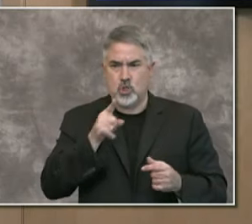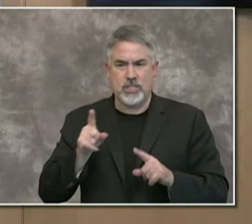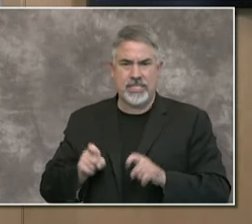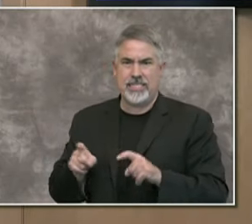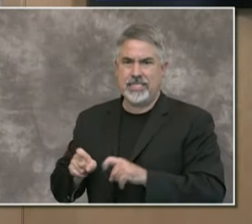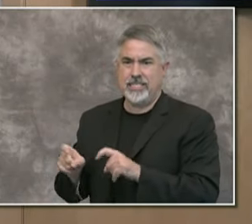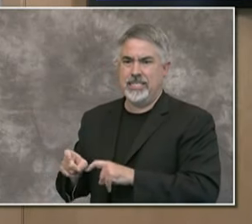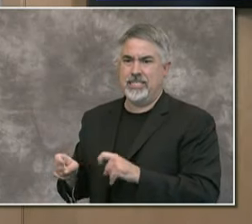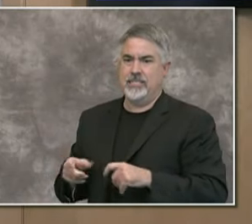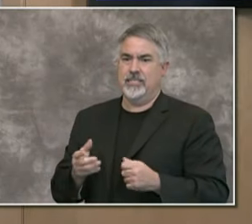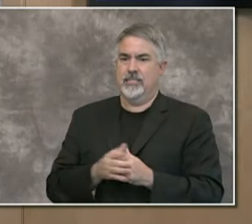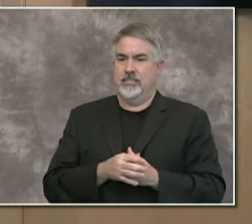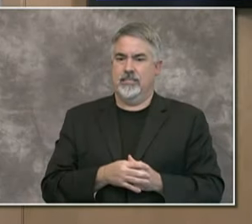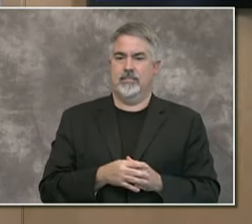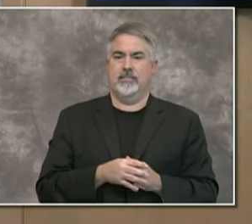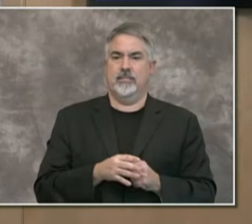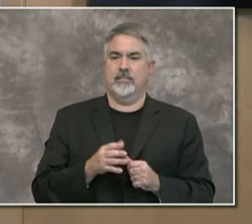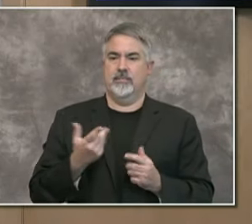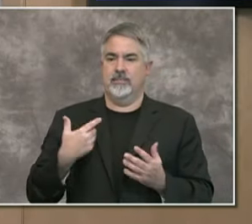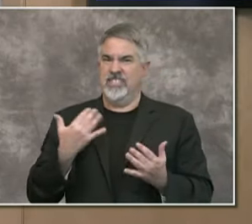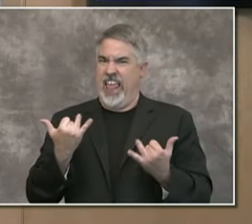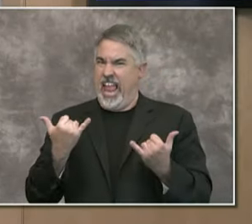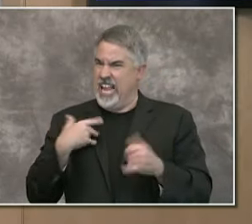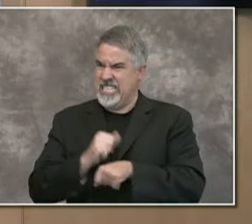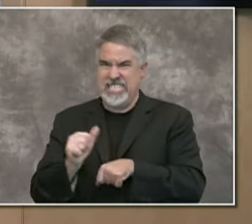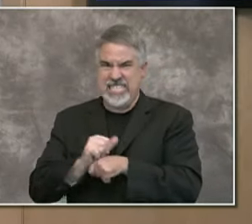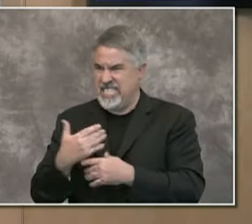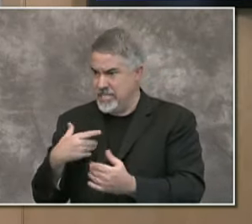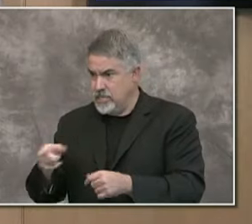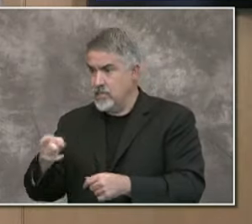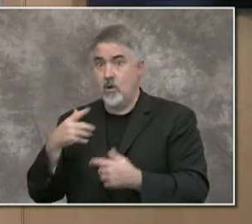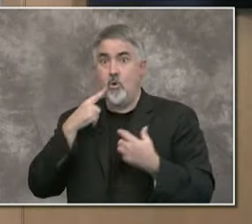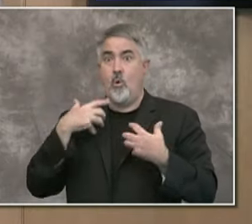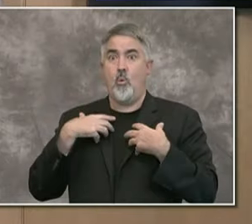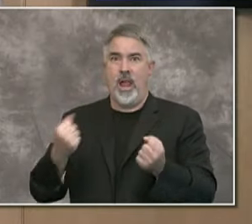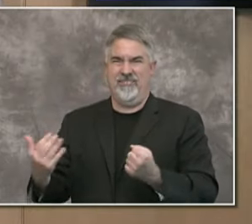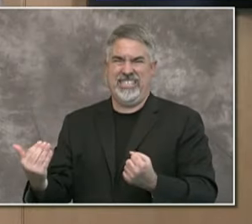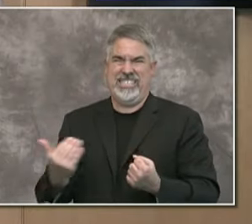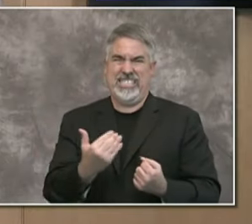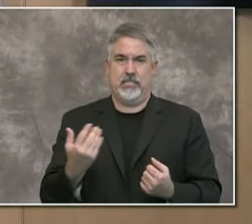very enthusiastically. Thank you. Thank you.